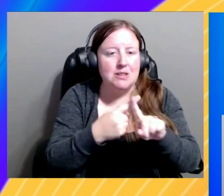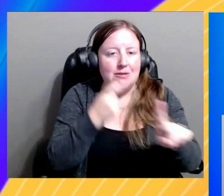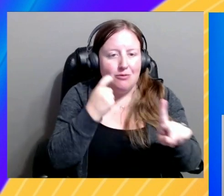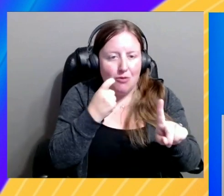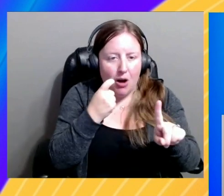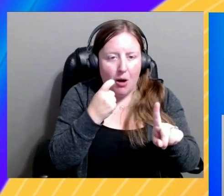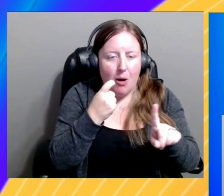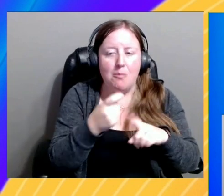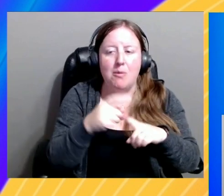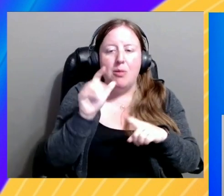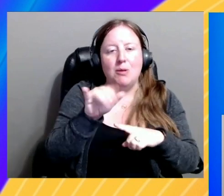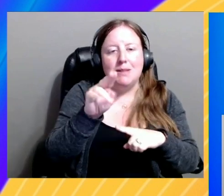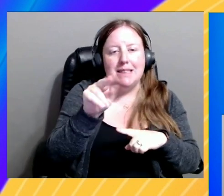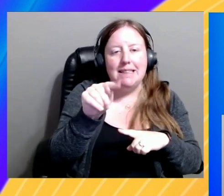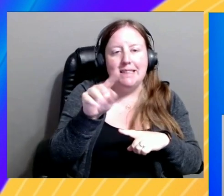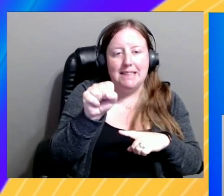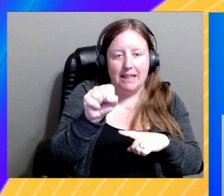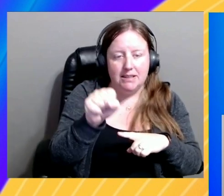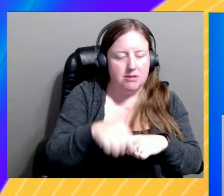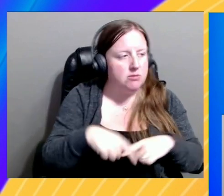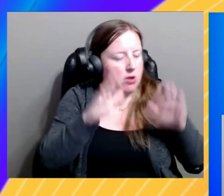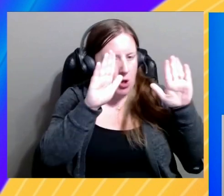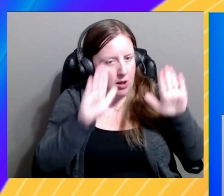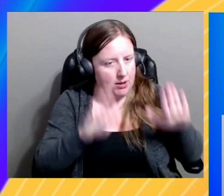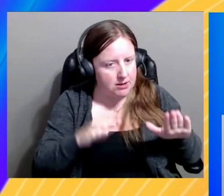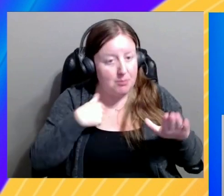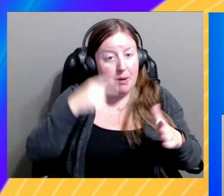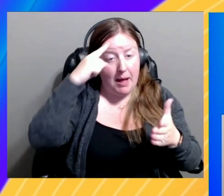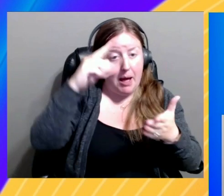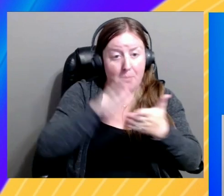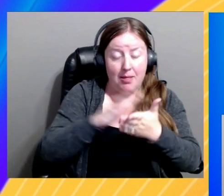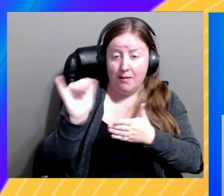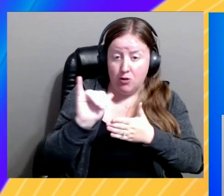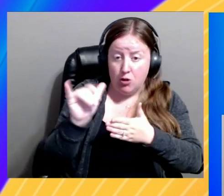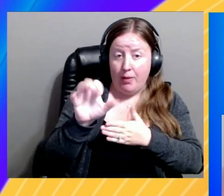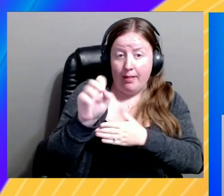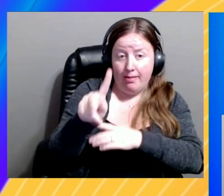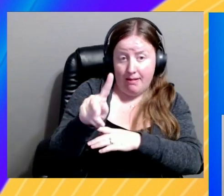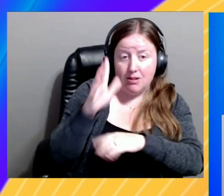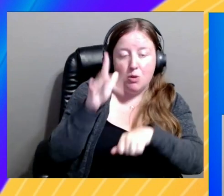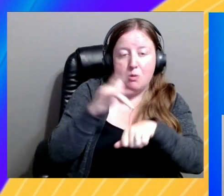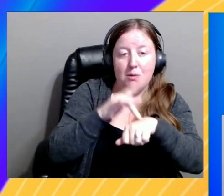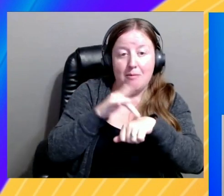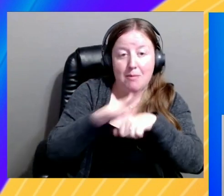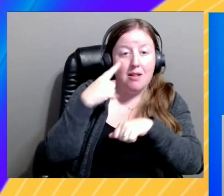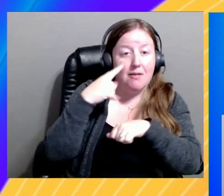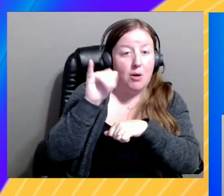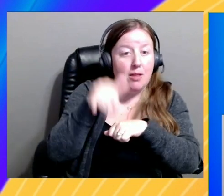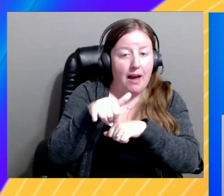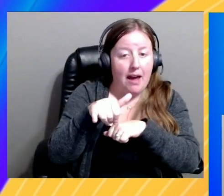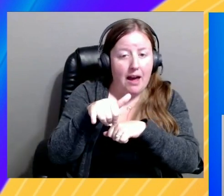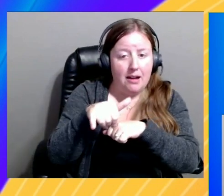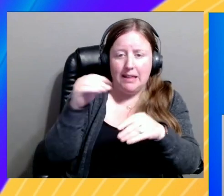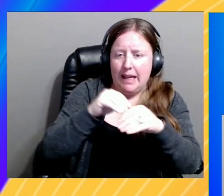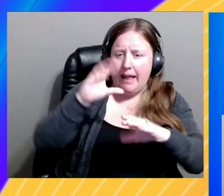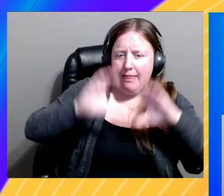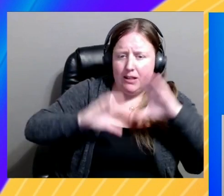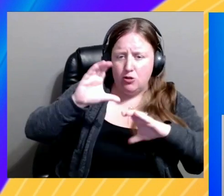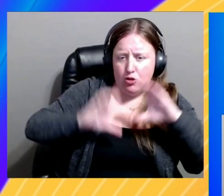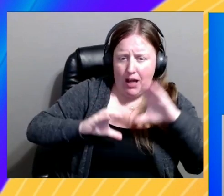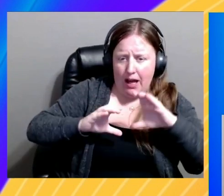insights. Awesome. And I believe we will be putting the links for that somewhere in the chat over